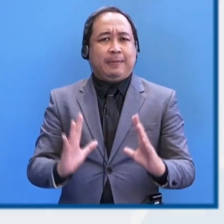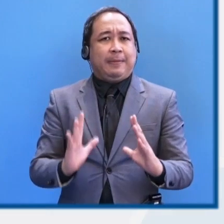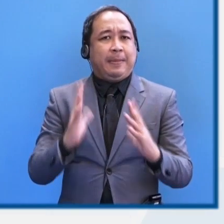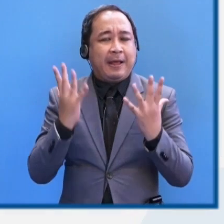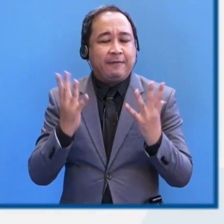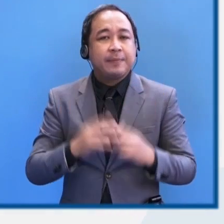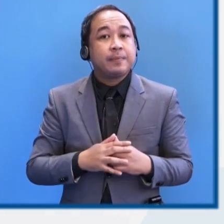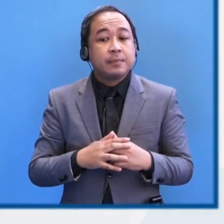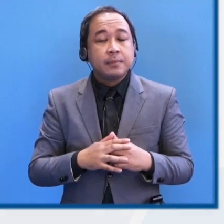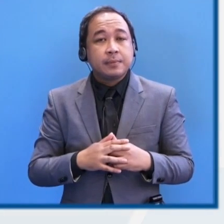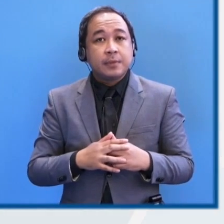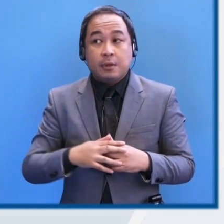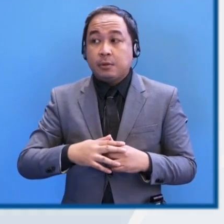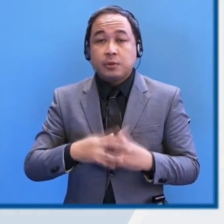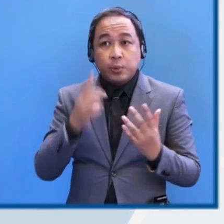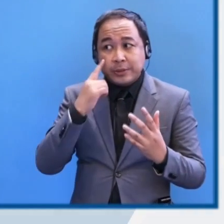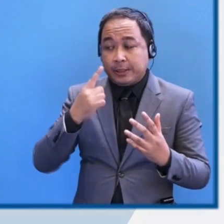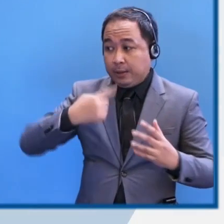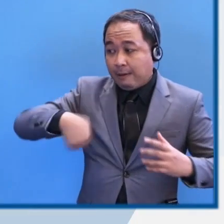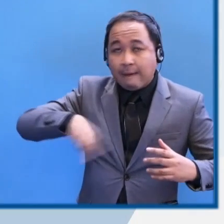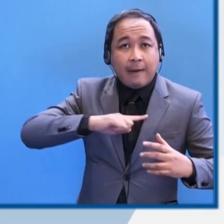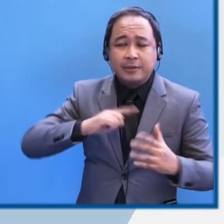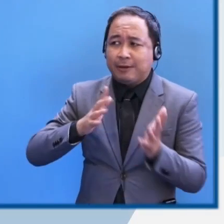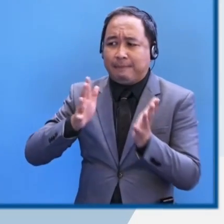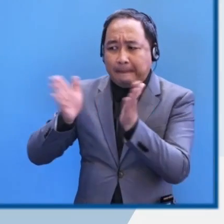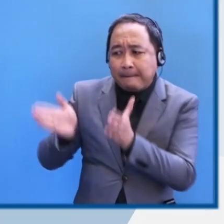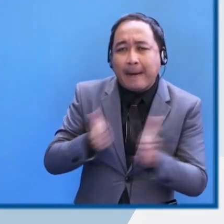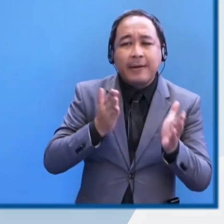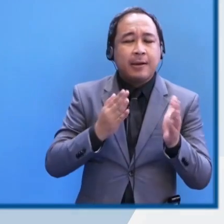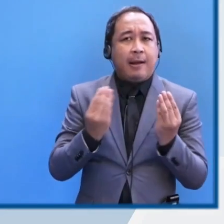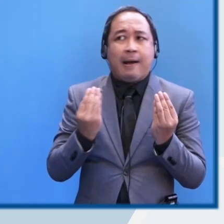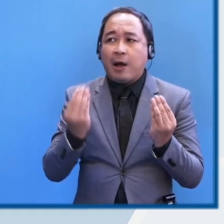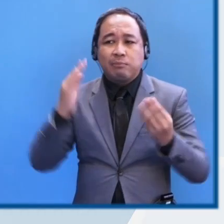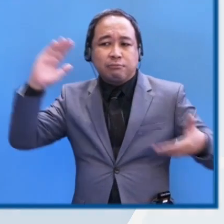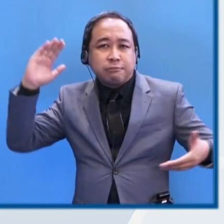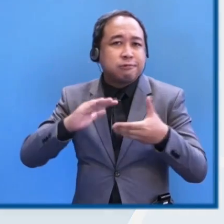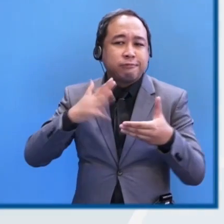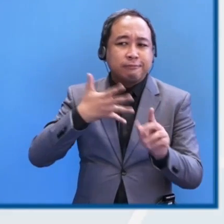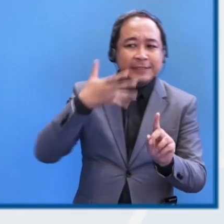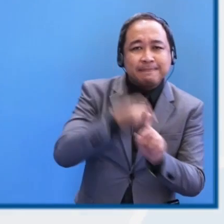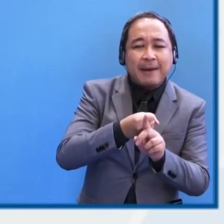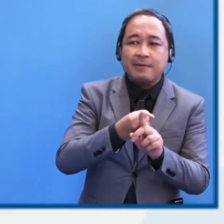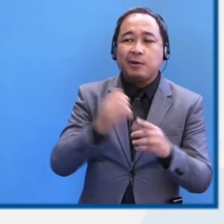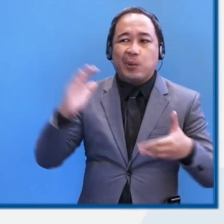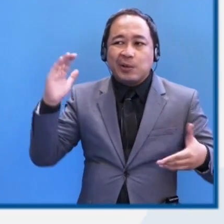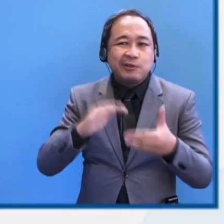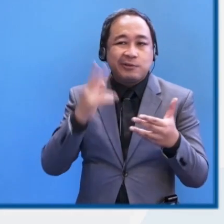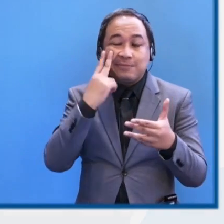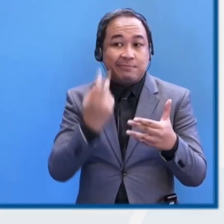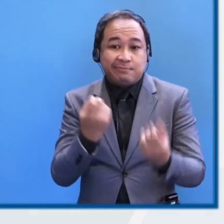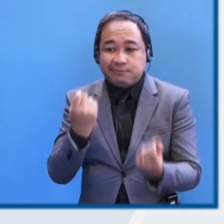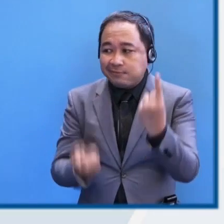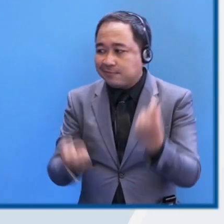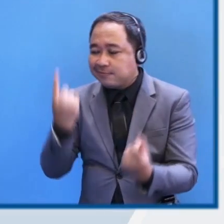make plans that take into account to reduce the vulnerability, reduce the exposure to the hazards, and try to see how we can do it better.